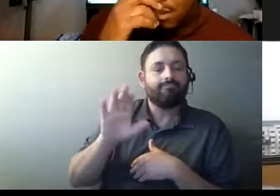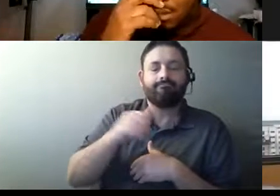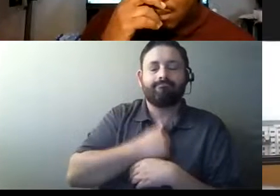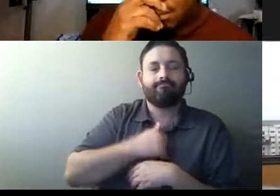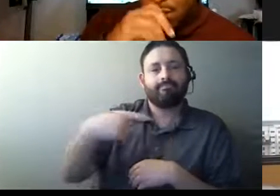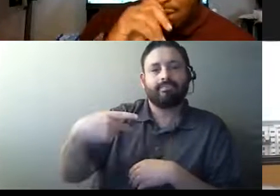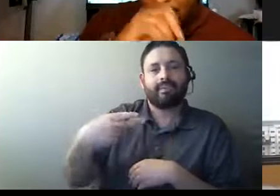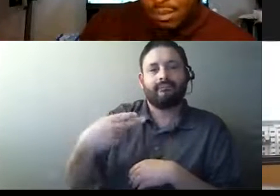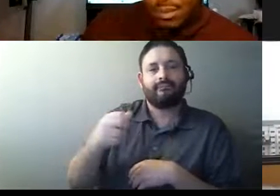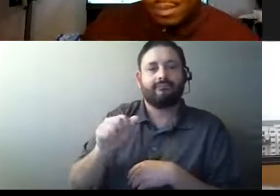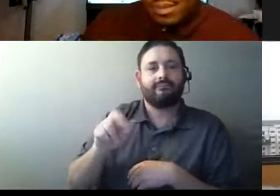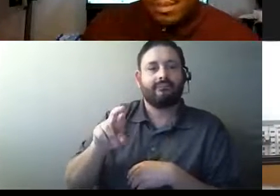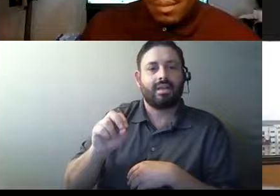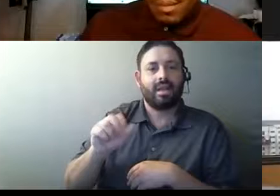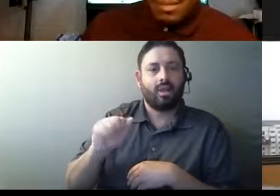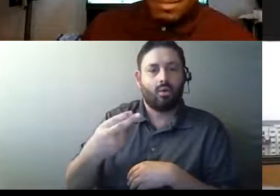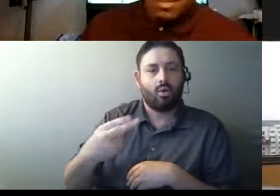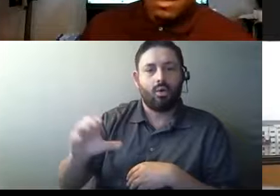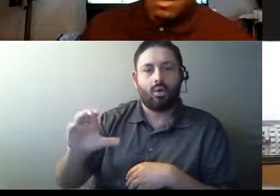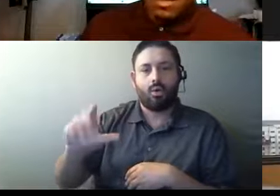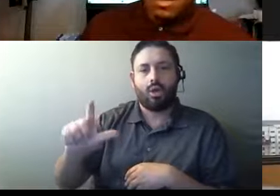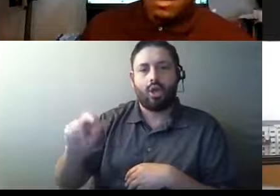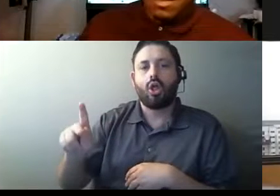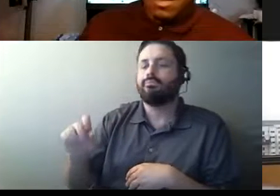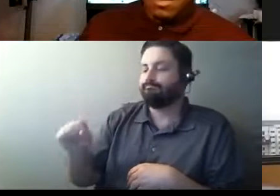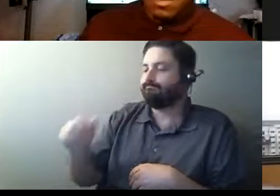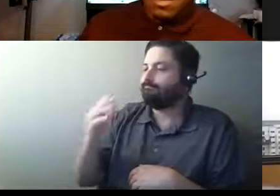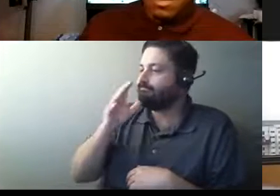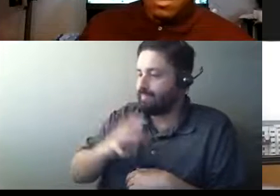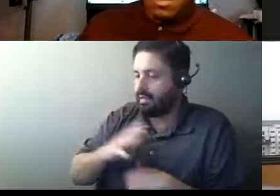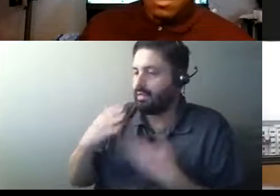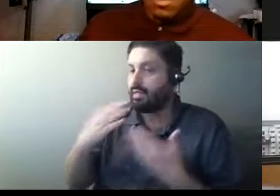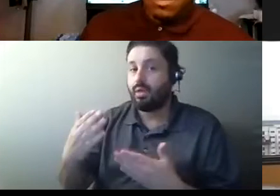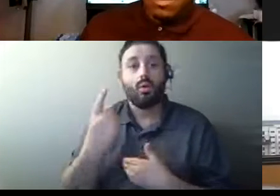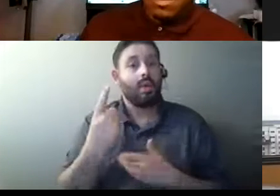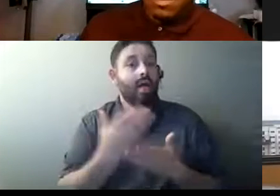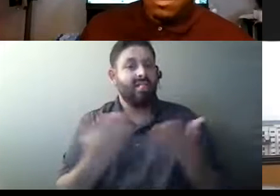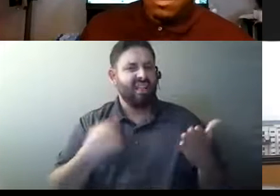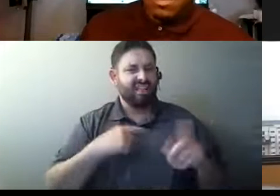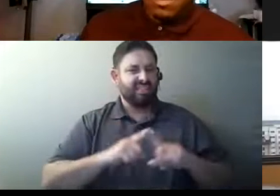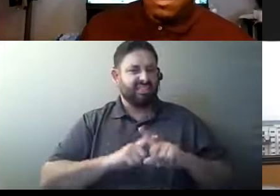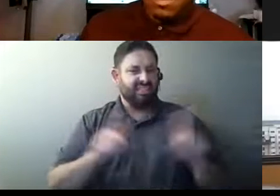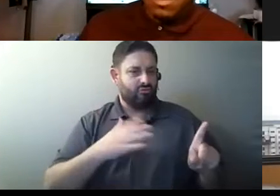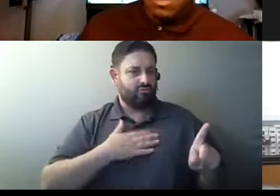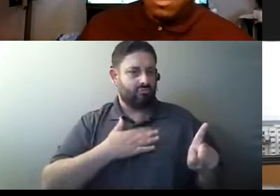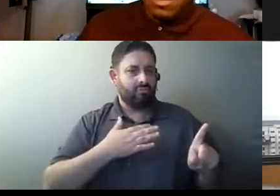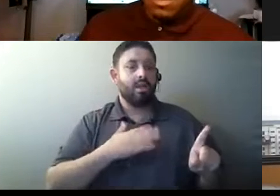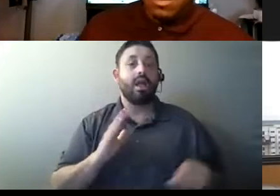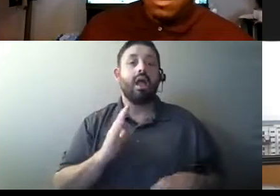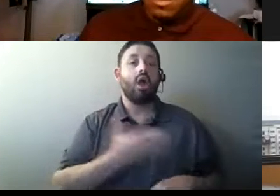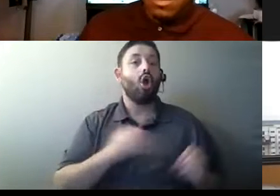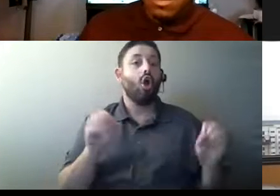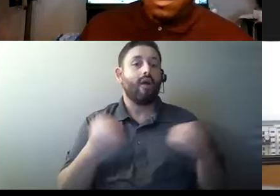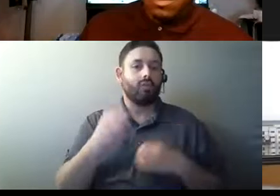Yes, ma'am. Thank you. One of the things that I think that we'll be doing differently than what's being done now is our office would